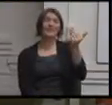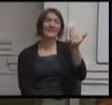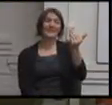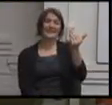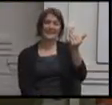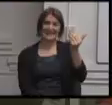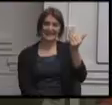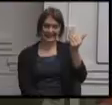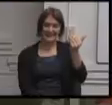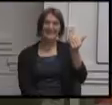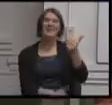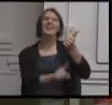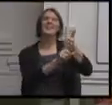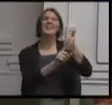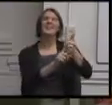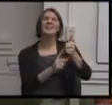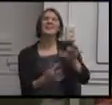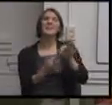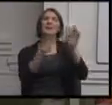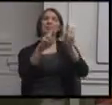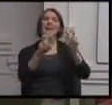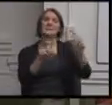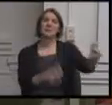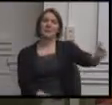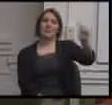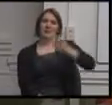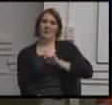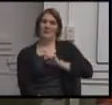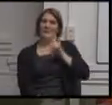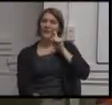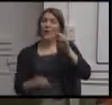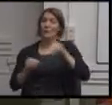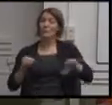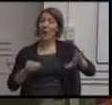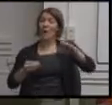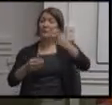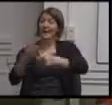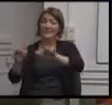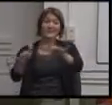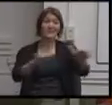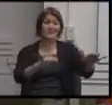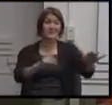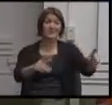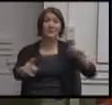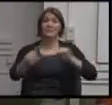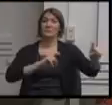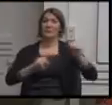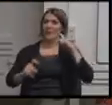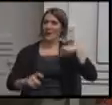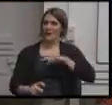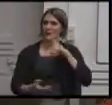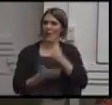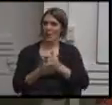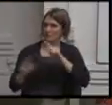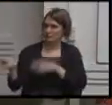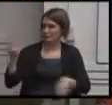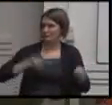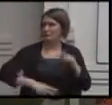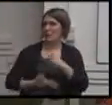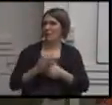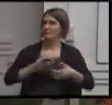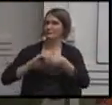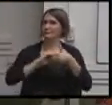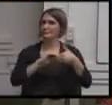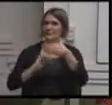of Ordinance, which allows for a special assessment to be placed on property owners in the Downtown Improvement District. And so what we're here to ask for today is